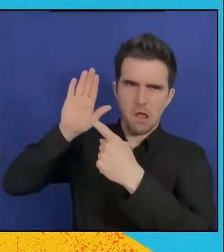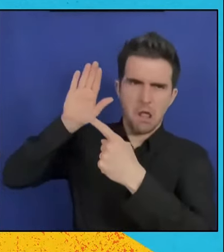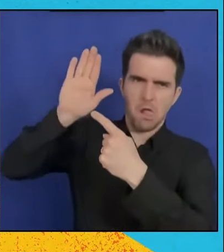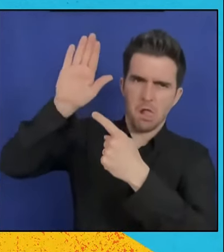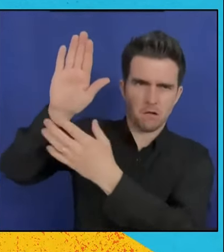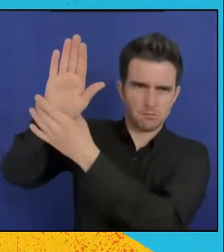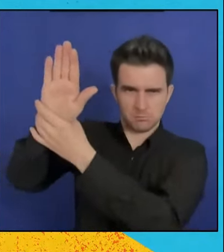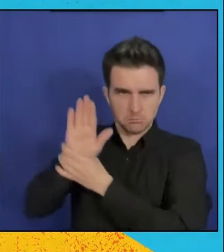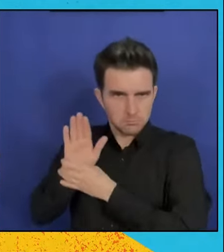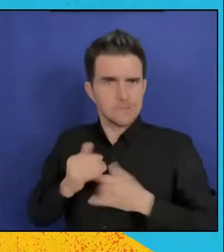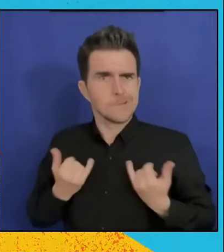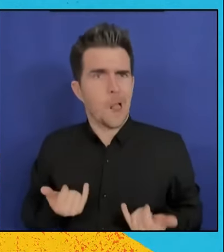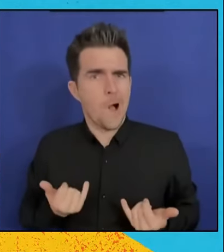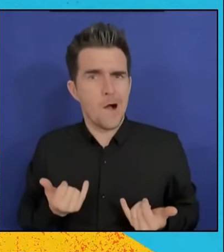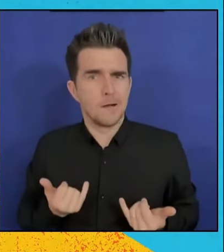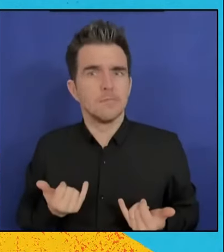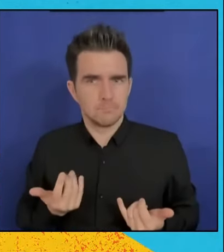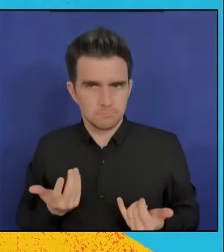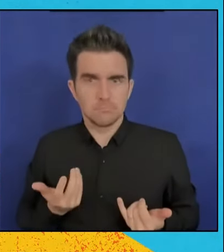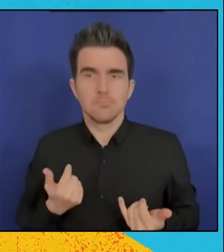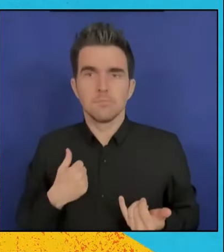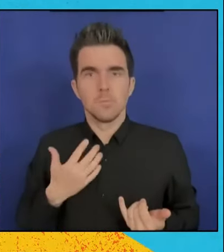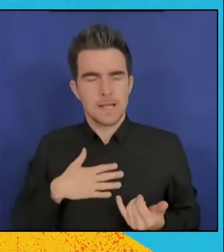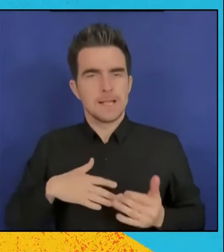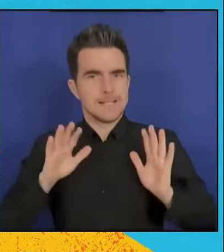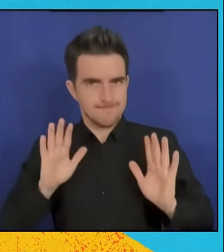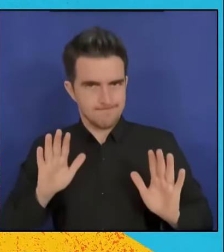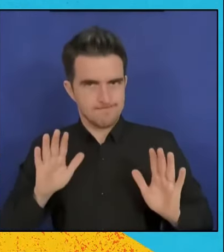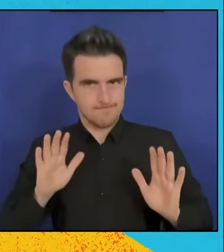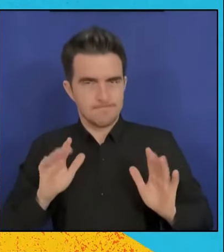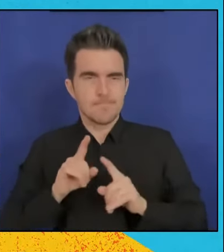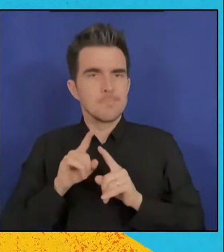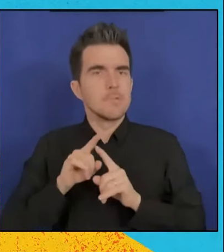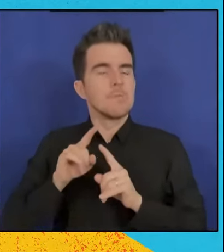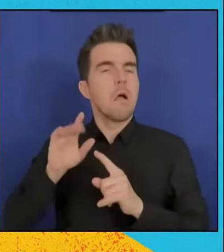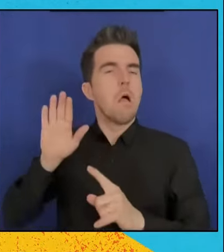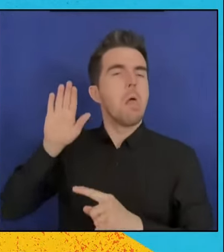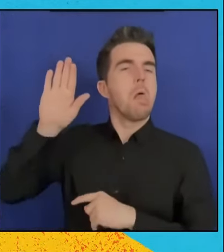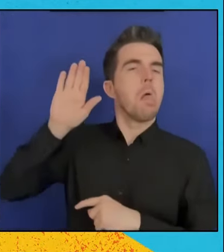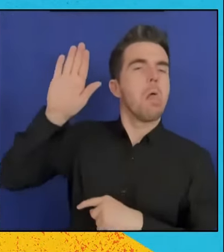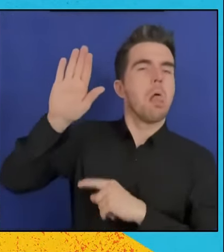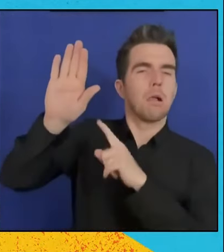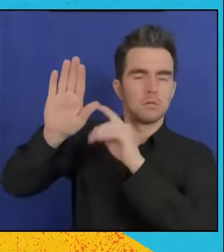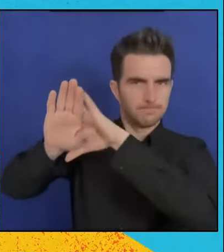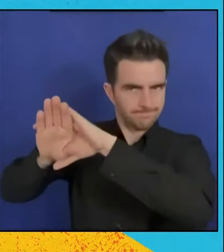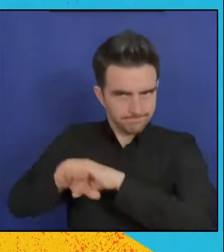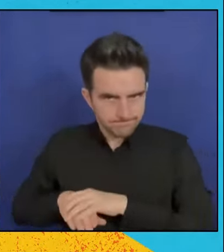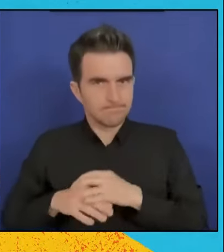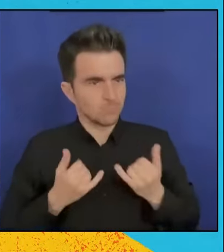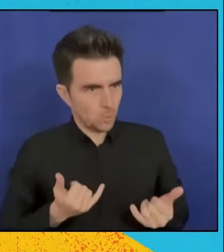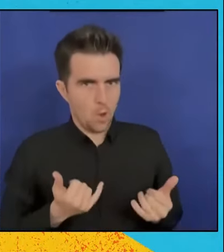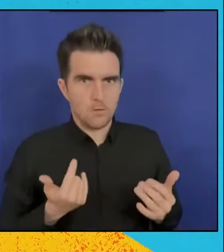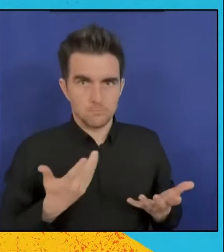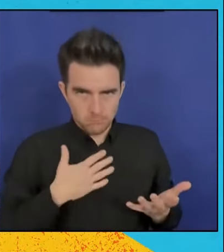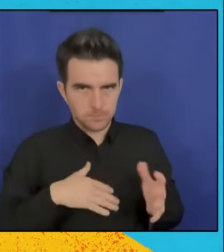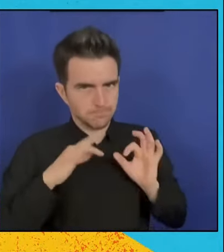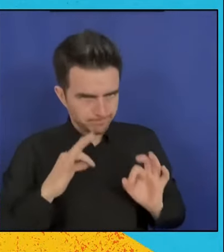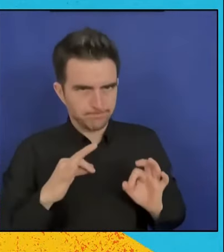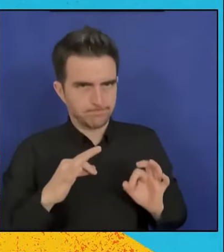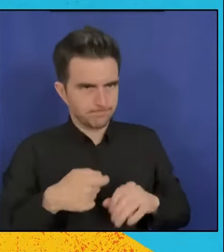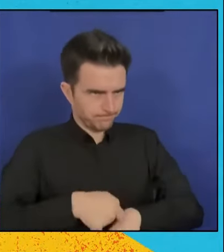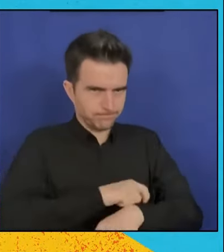today's leaders. And we want to be not only heard, we want to have a seat at the table. Now, in the work of the United Nations Development